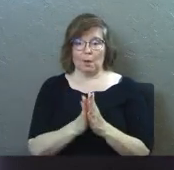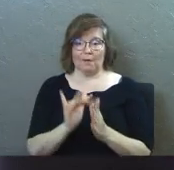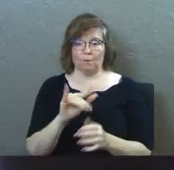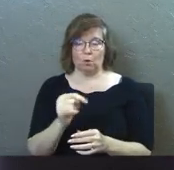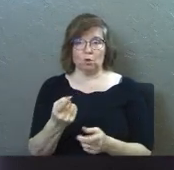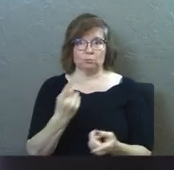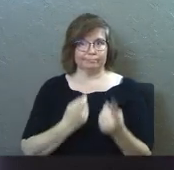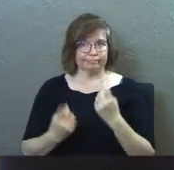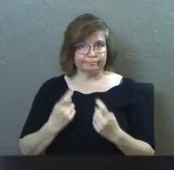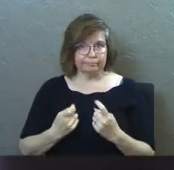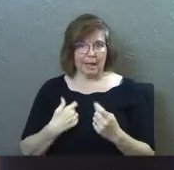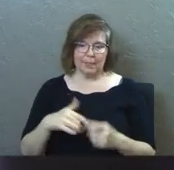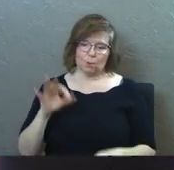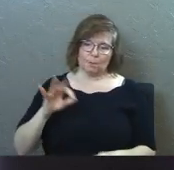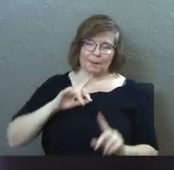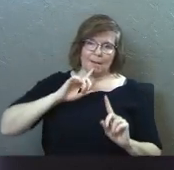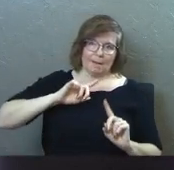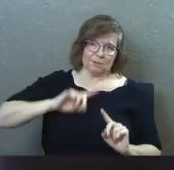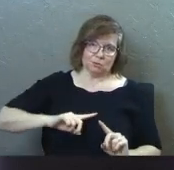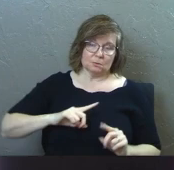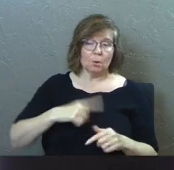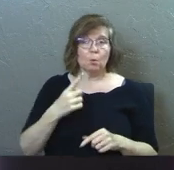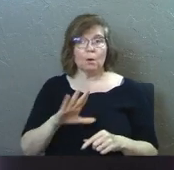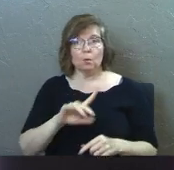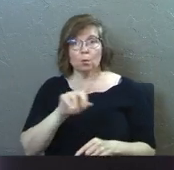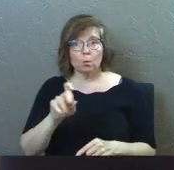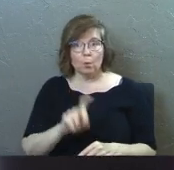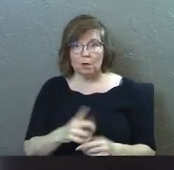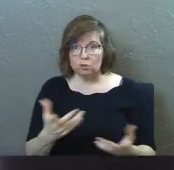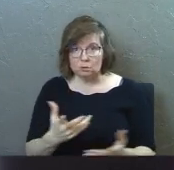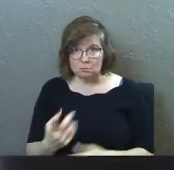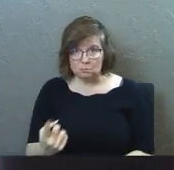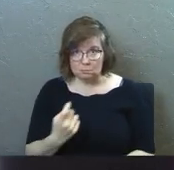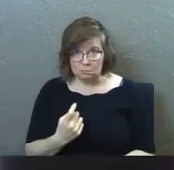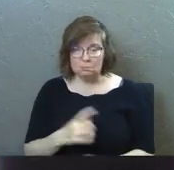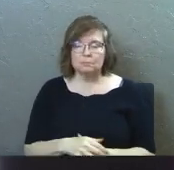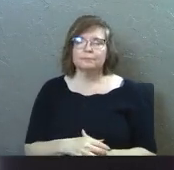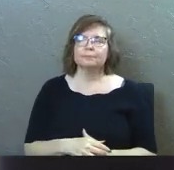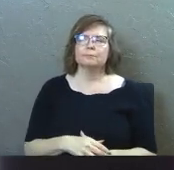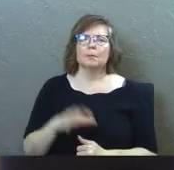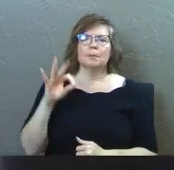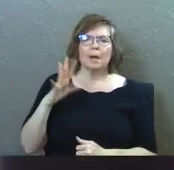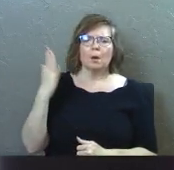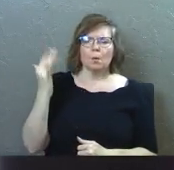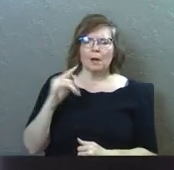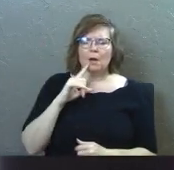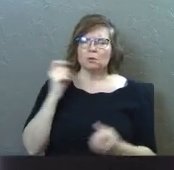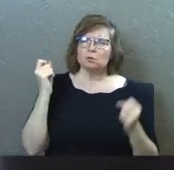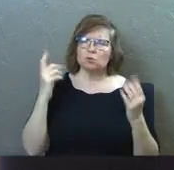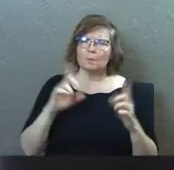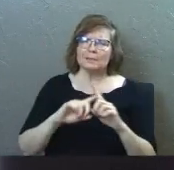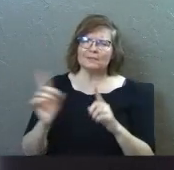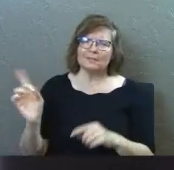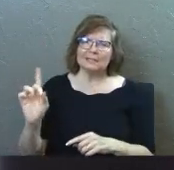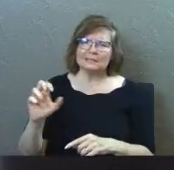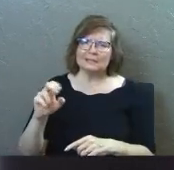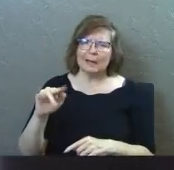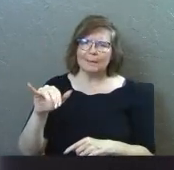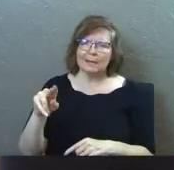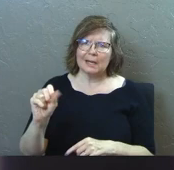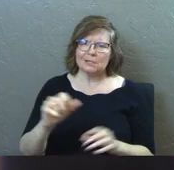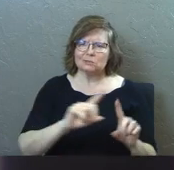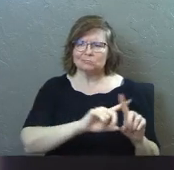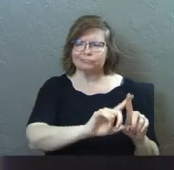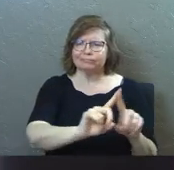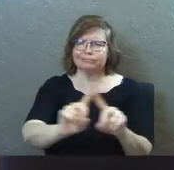gave us your questions, and then we would preach answers back. And one of your questions was, Pastor, why are there so many denominations in the